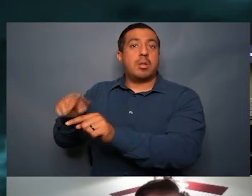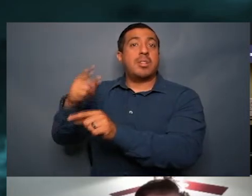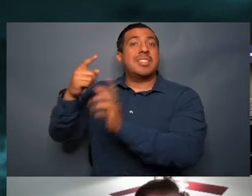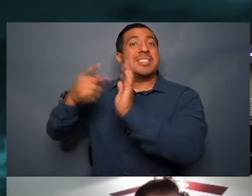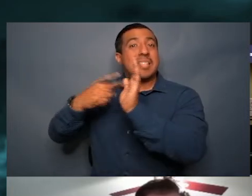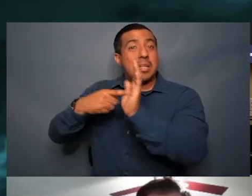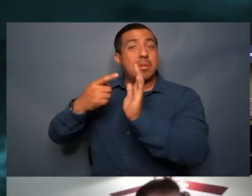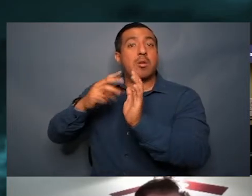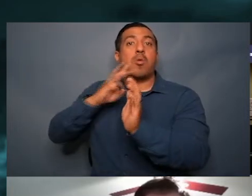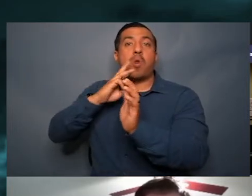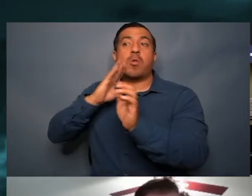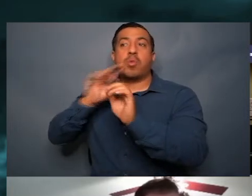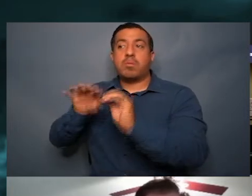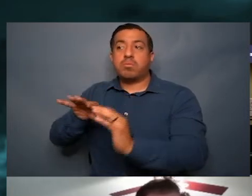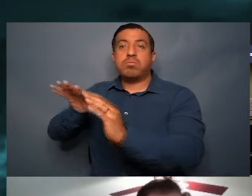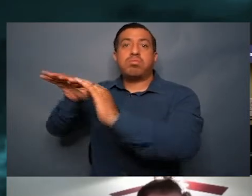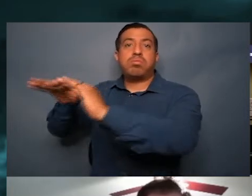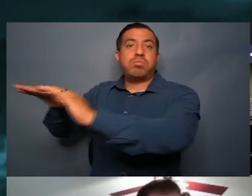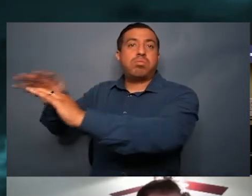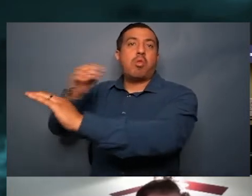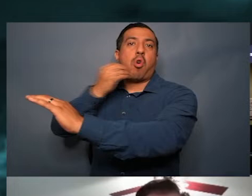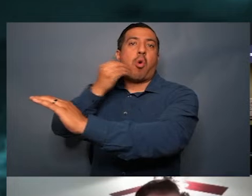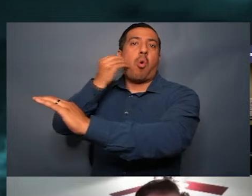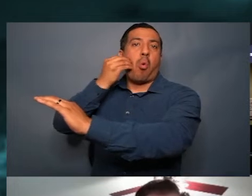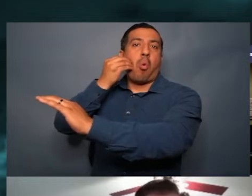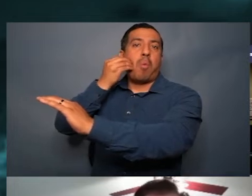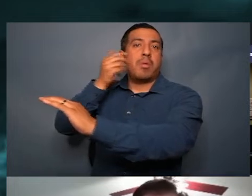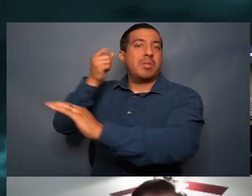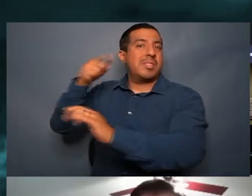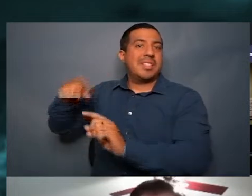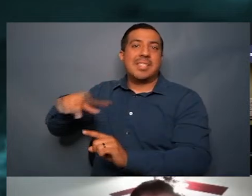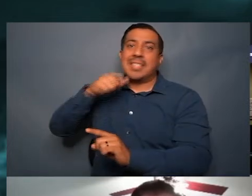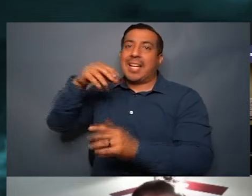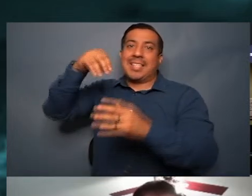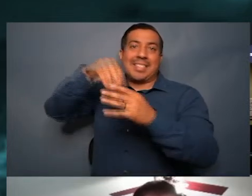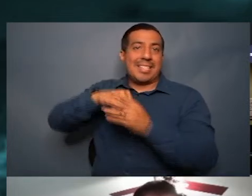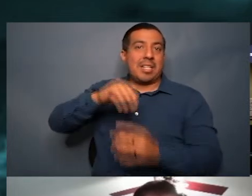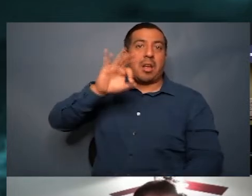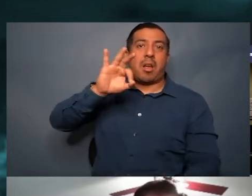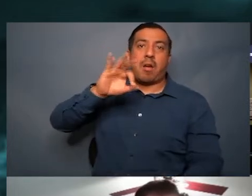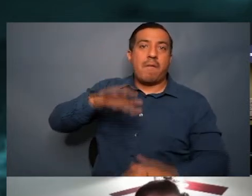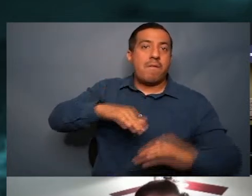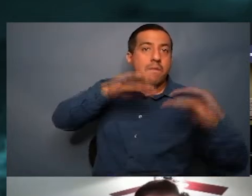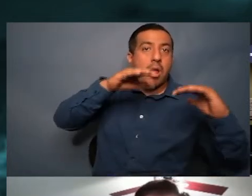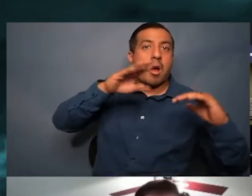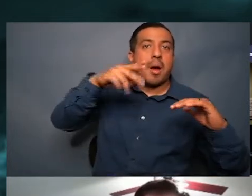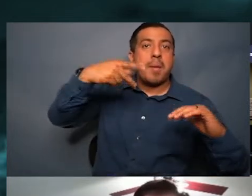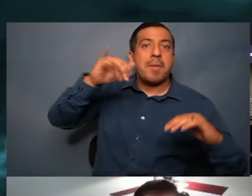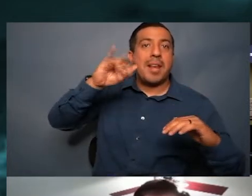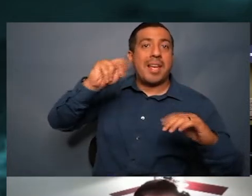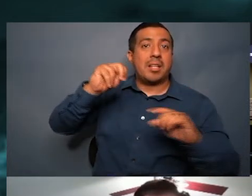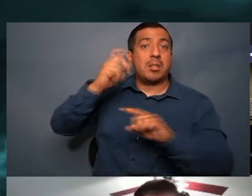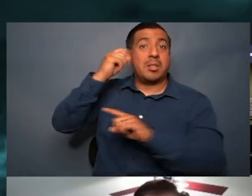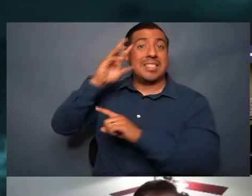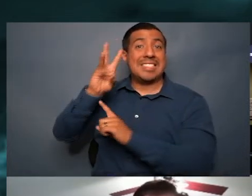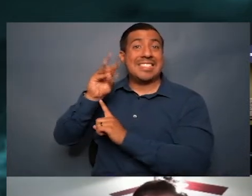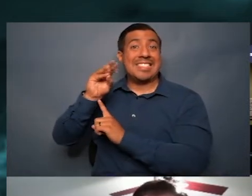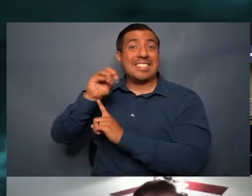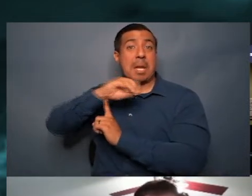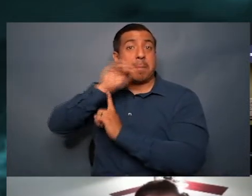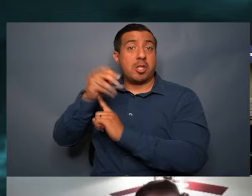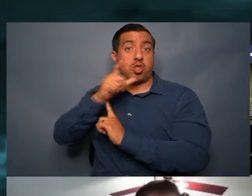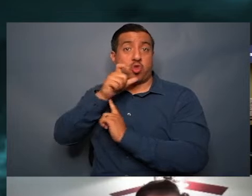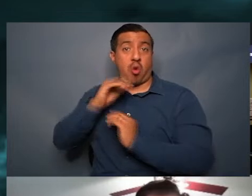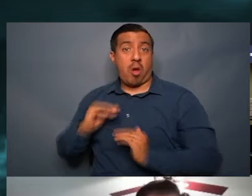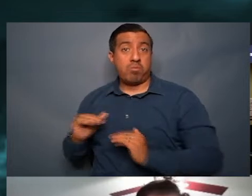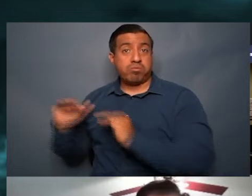homes just from the street drainage systems. And those are not in any sort of map floodplain. As a matter of fact, about 60% of the homes that flood in this county,